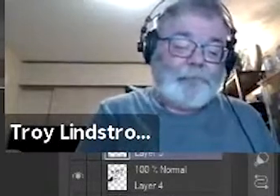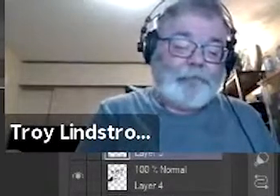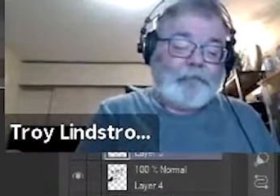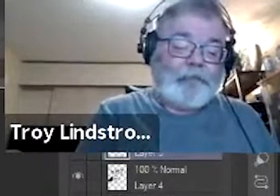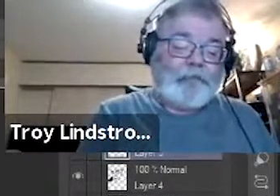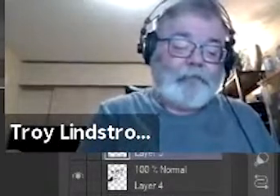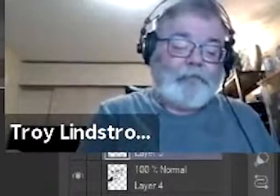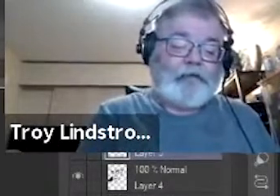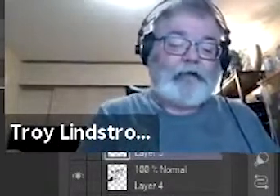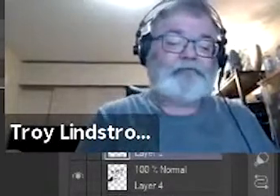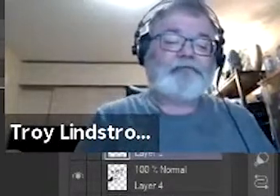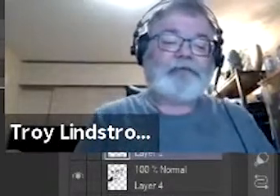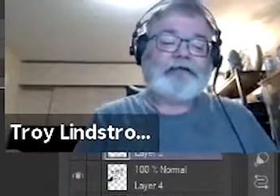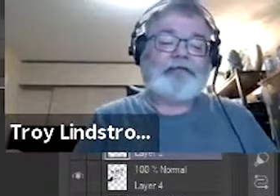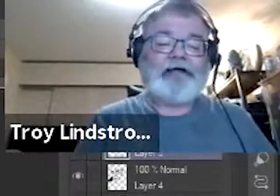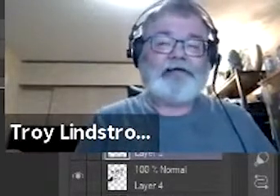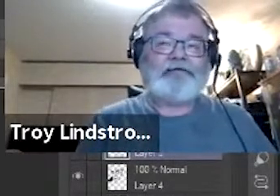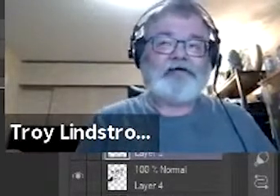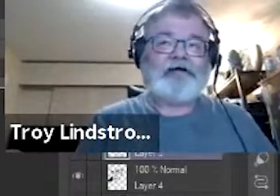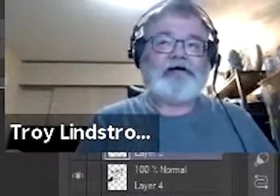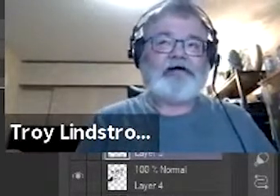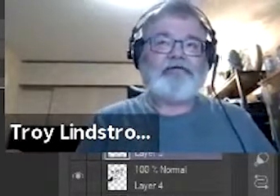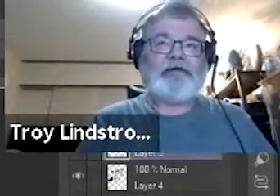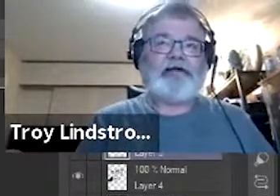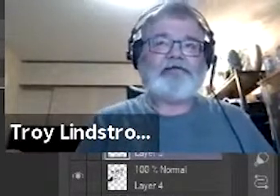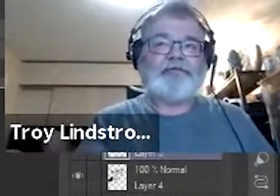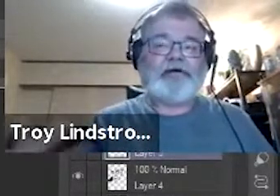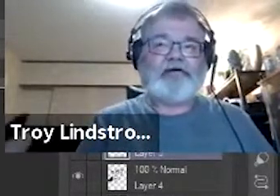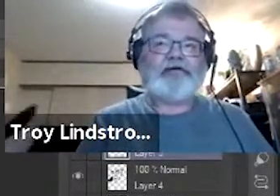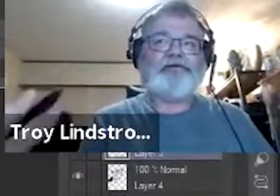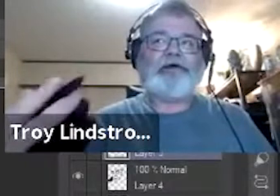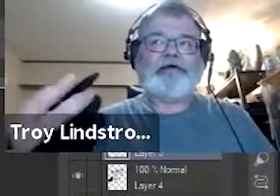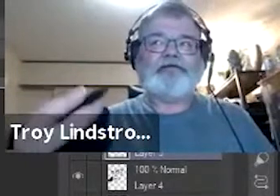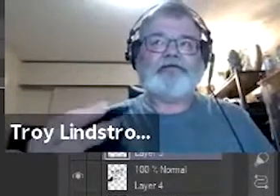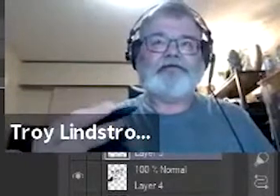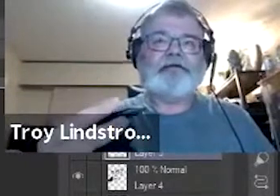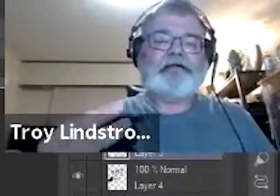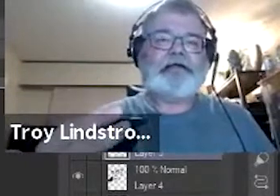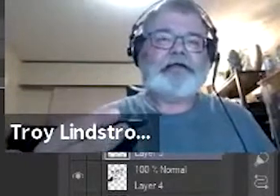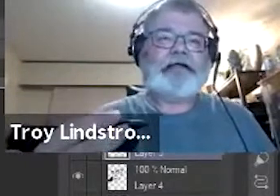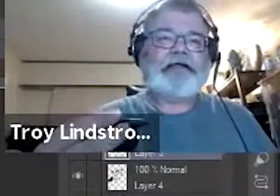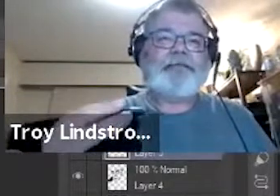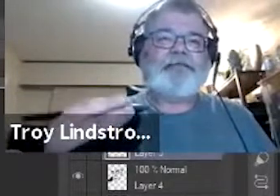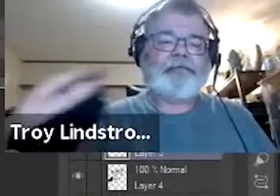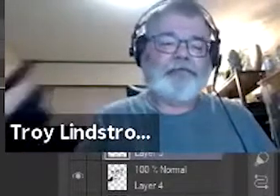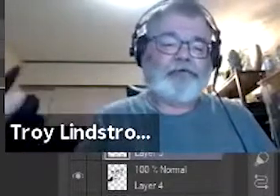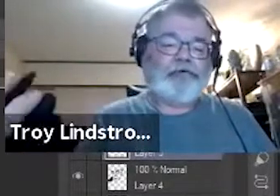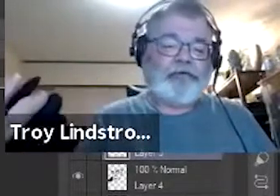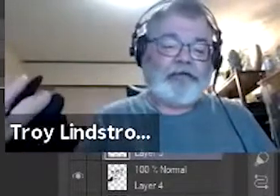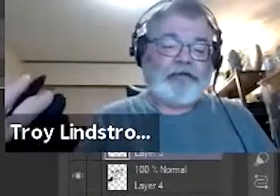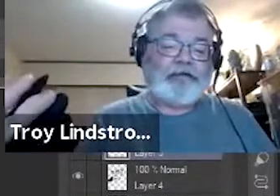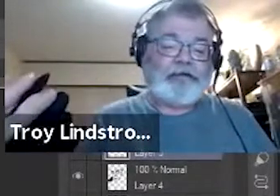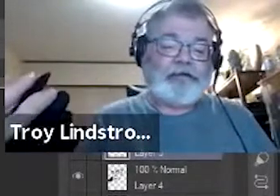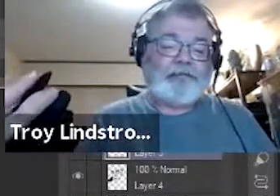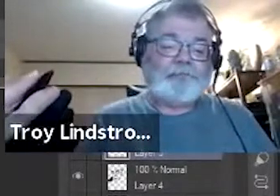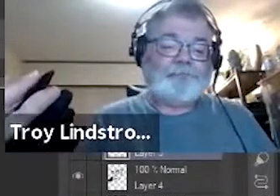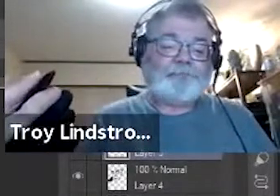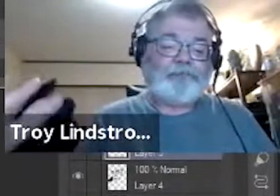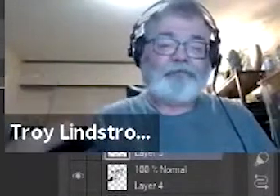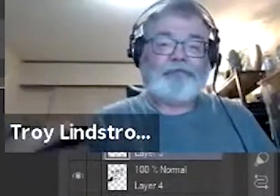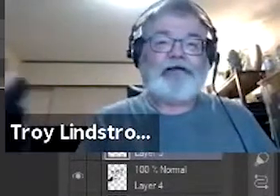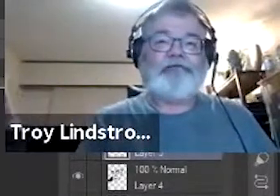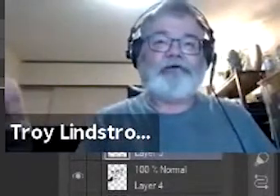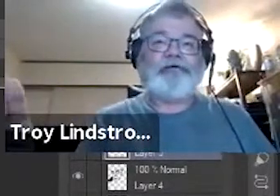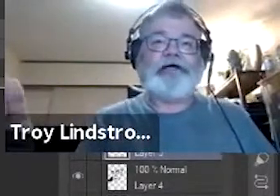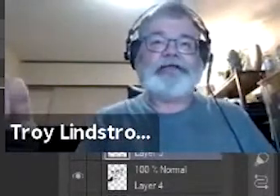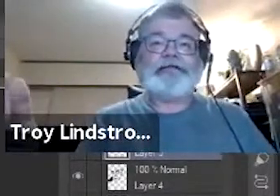um, I was affected by psoriatic arthritis in my early 20s. And before